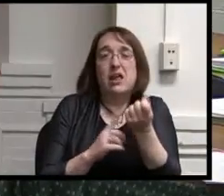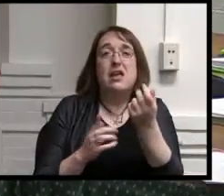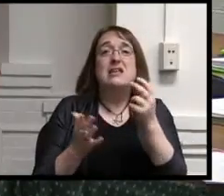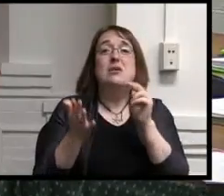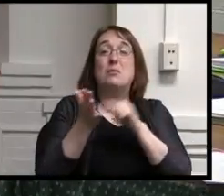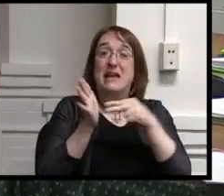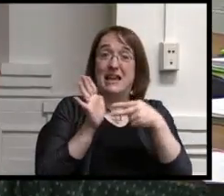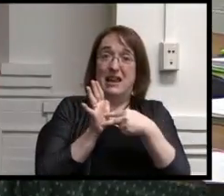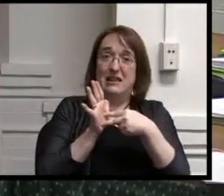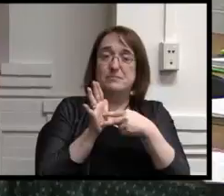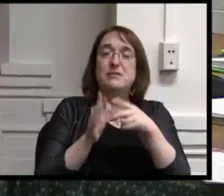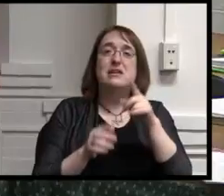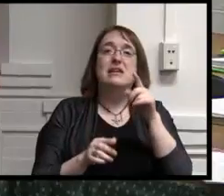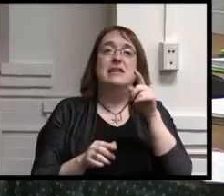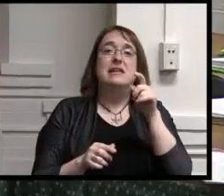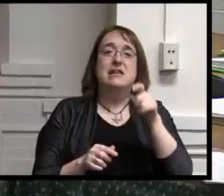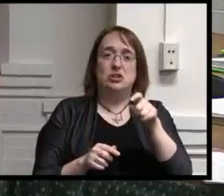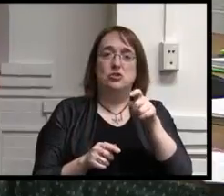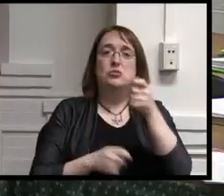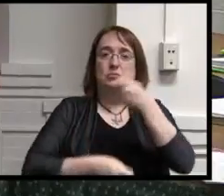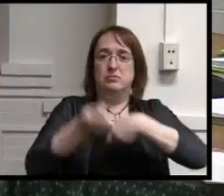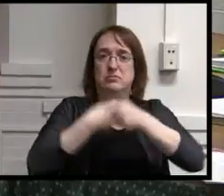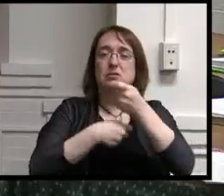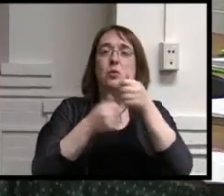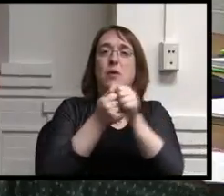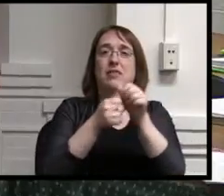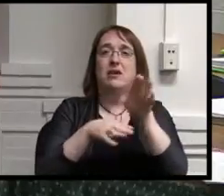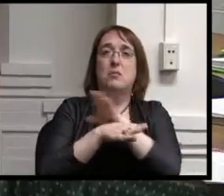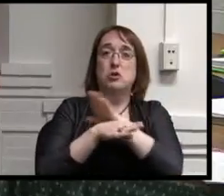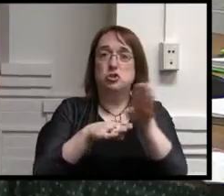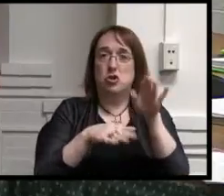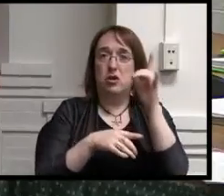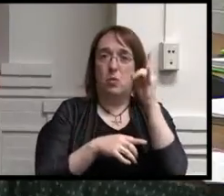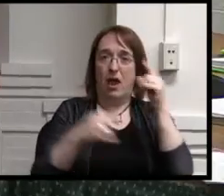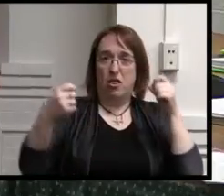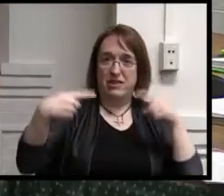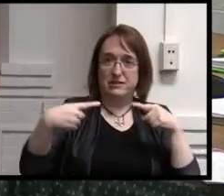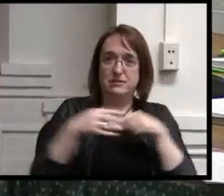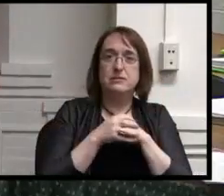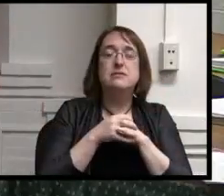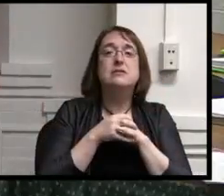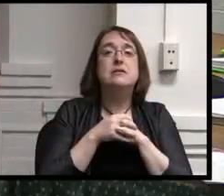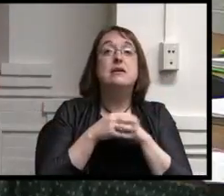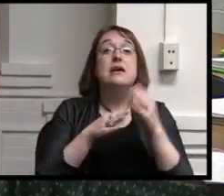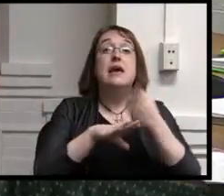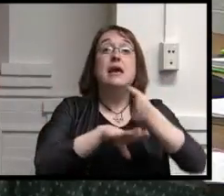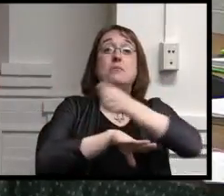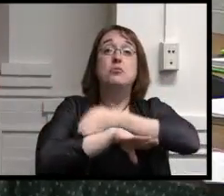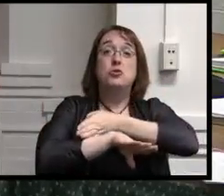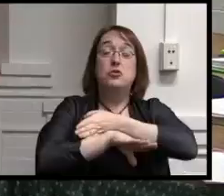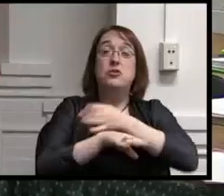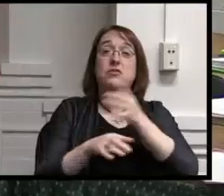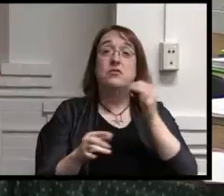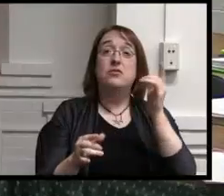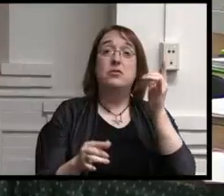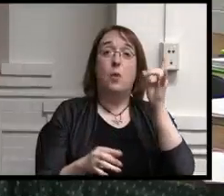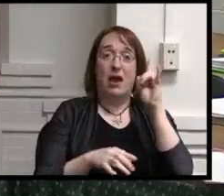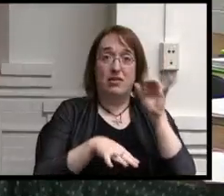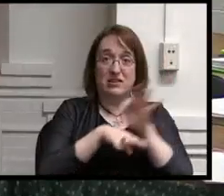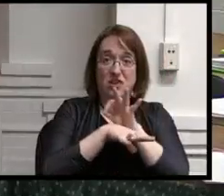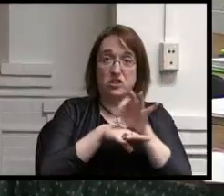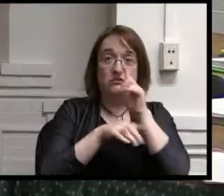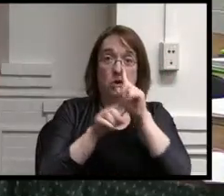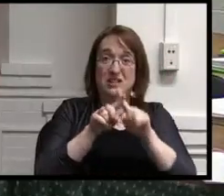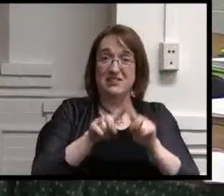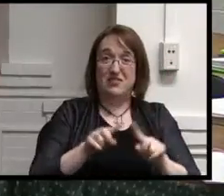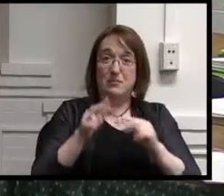so we're looking to install a commercial grade wireless system that will not only improve the wireless functionality in the different facilities,